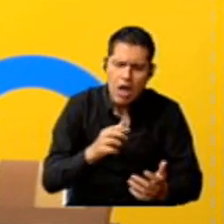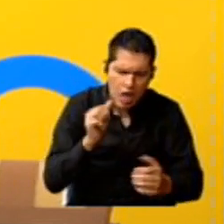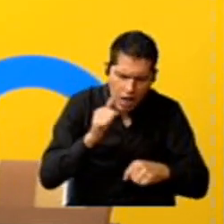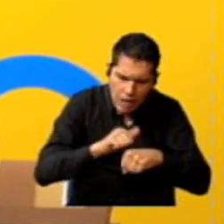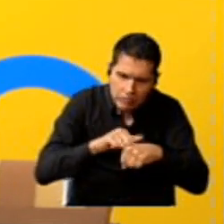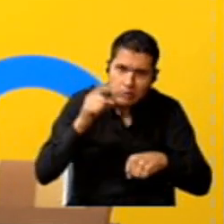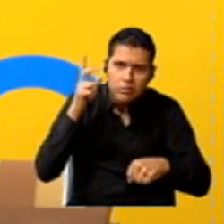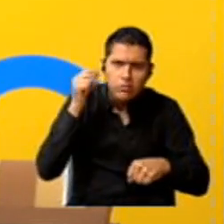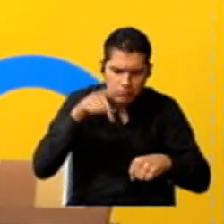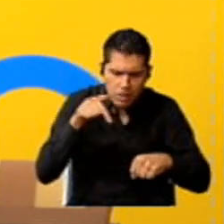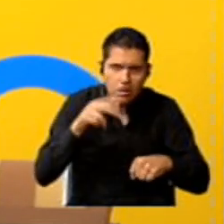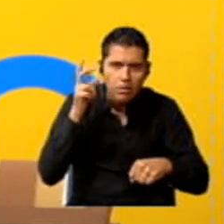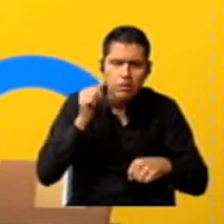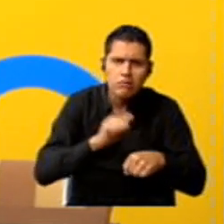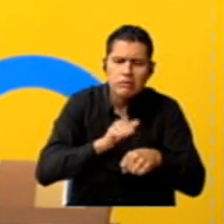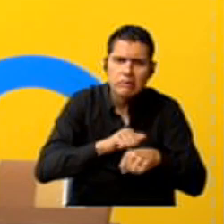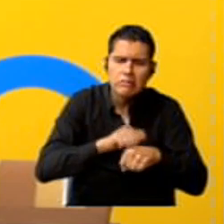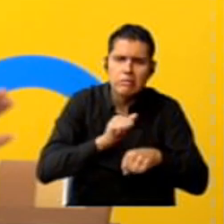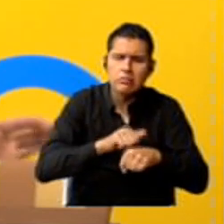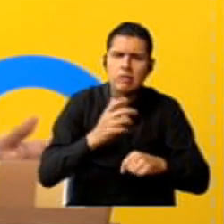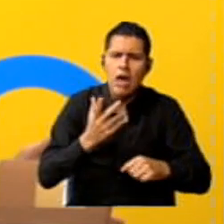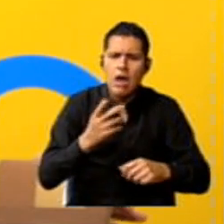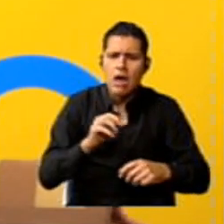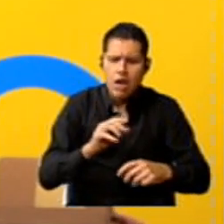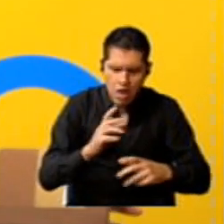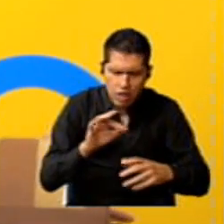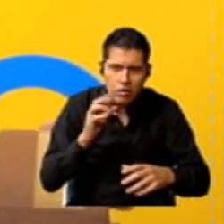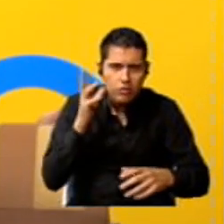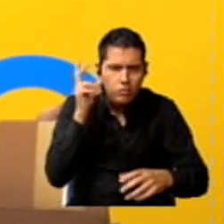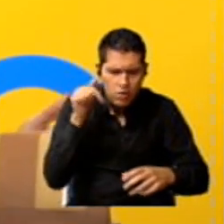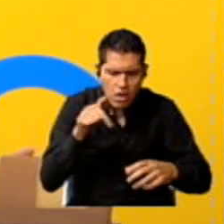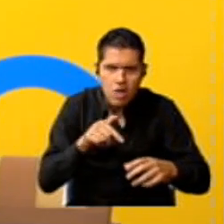It's here. Someone is knocking here.